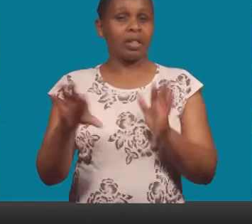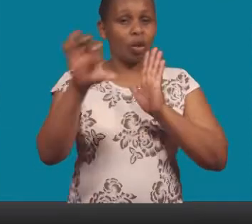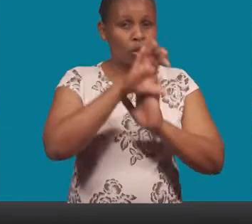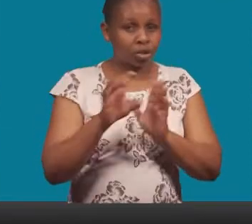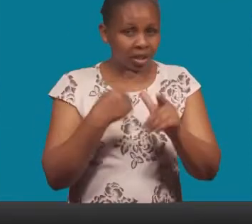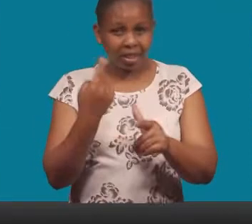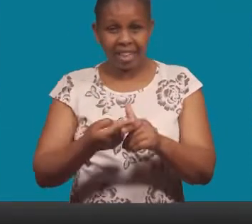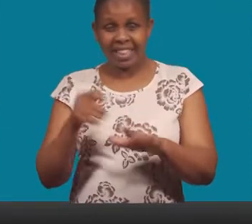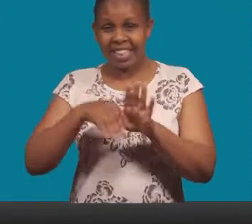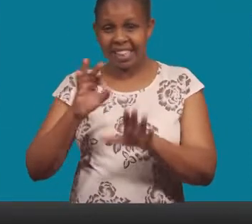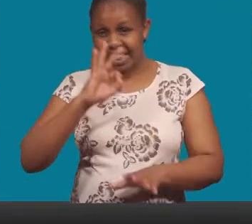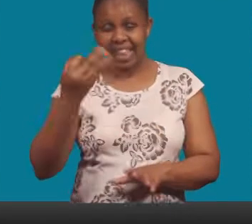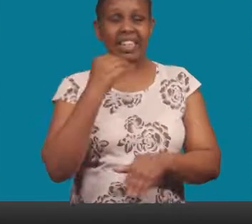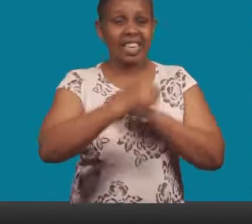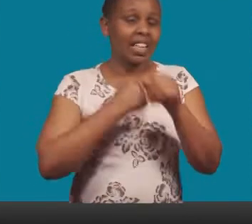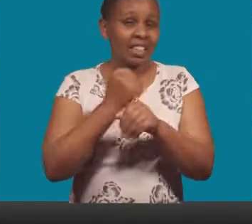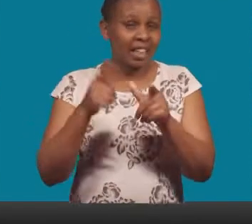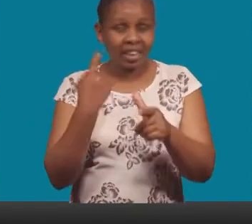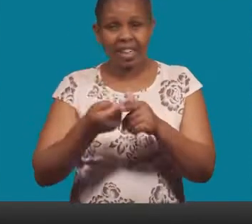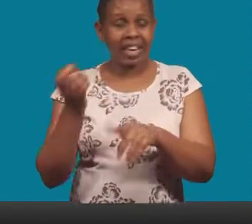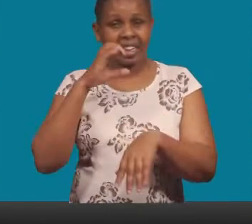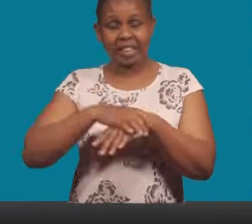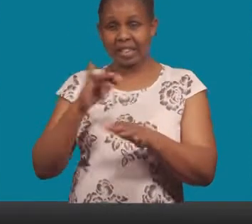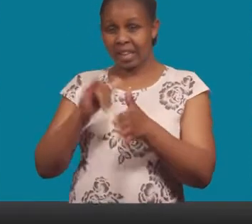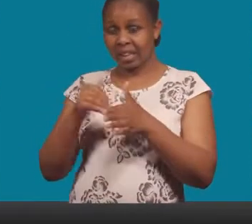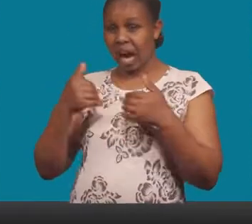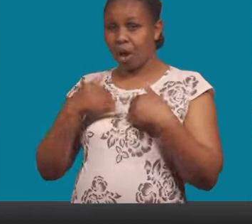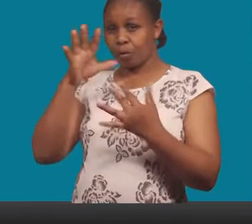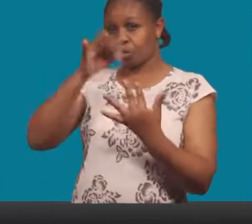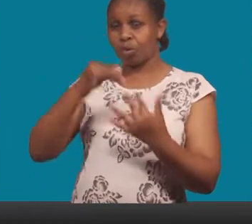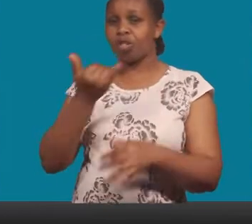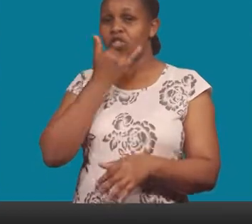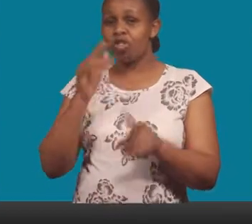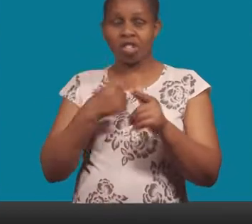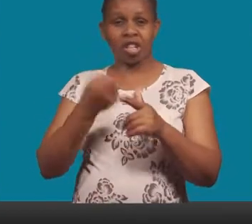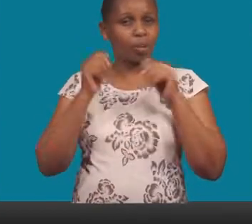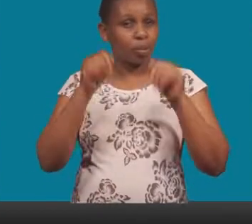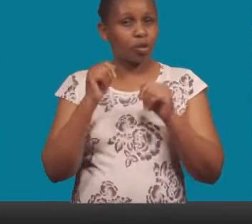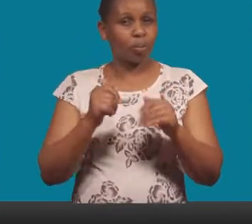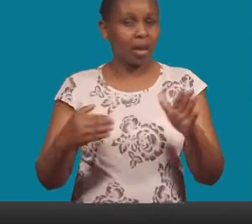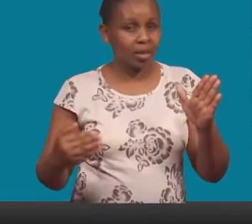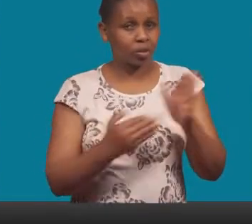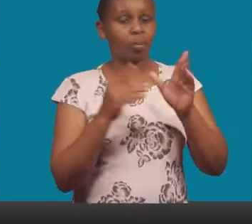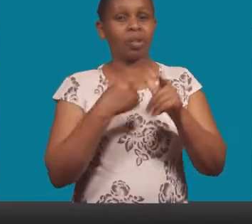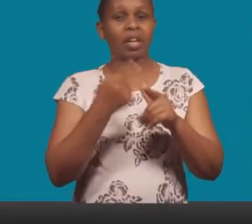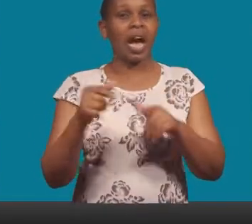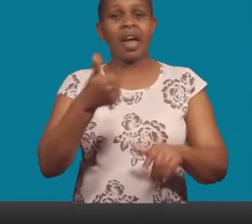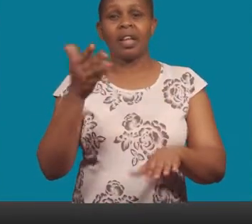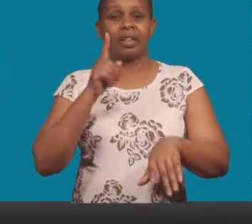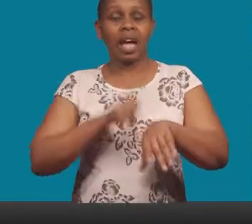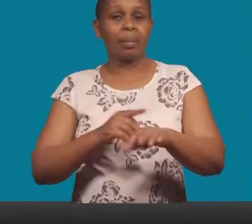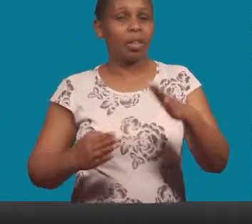back, they get frustrated, they give up, and they drop out of school, or they defer studies for another time. Hata